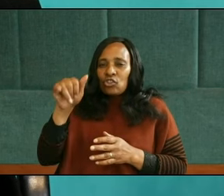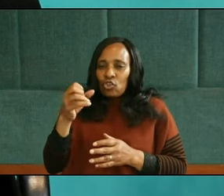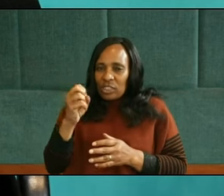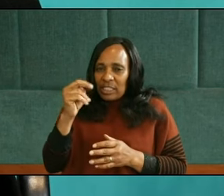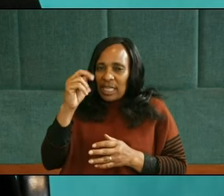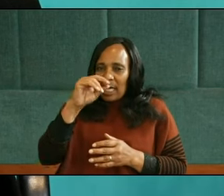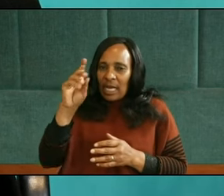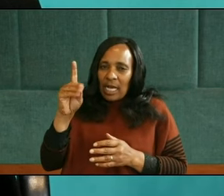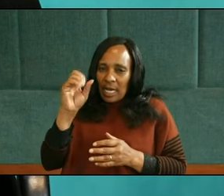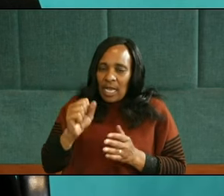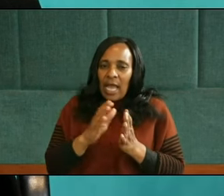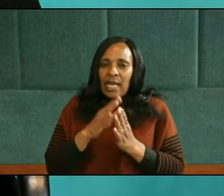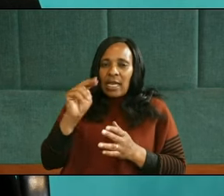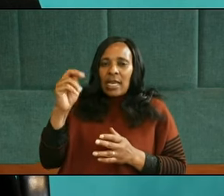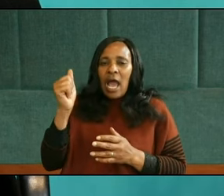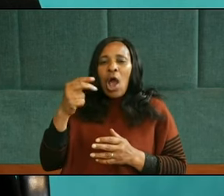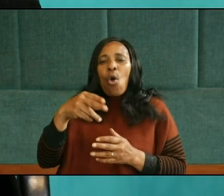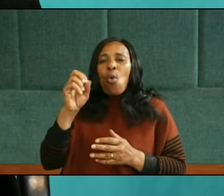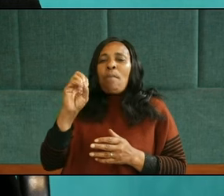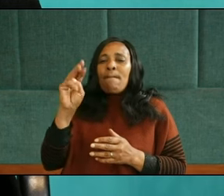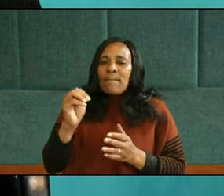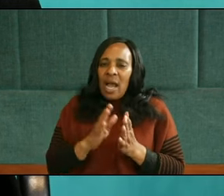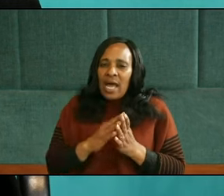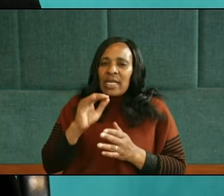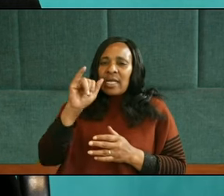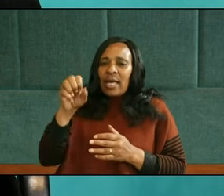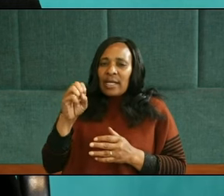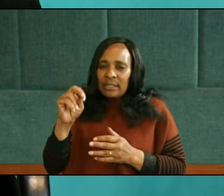was the son of Elsi, the son of Nagai,